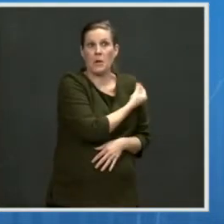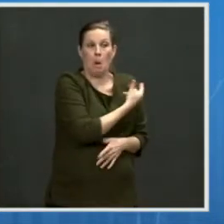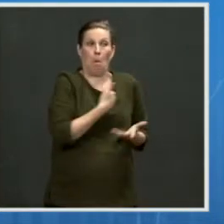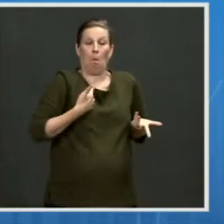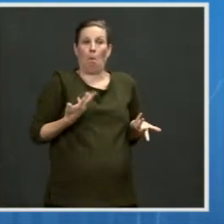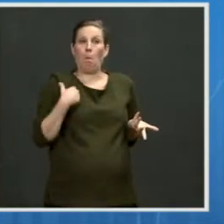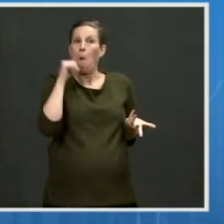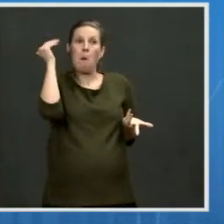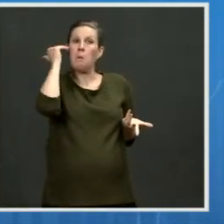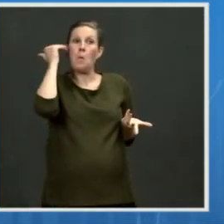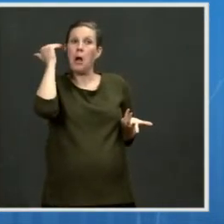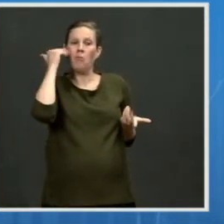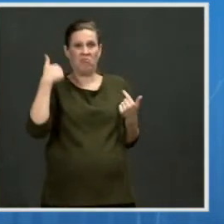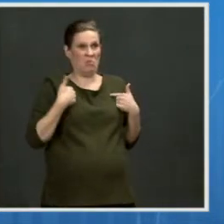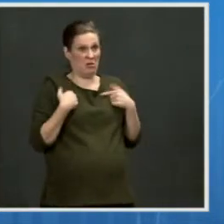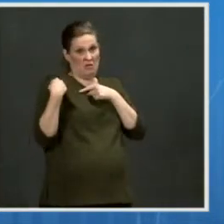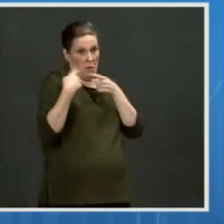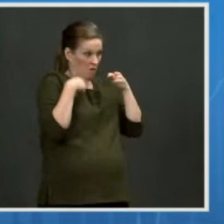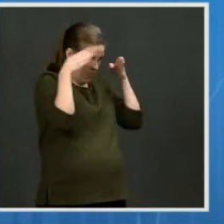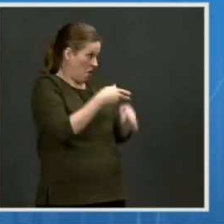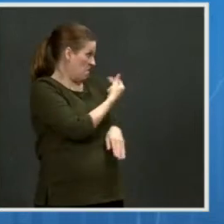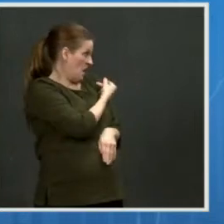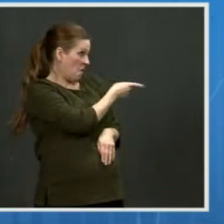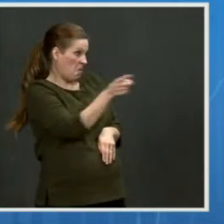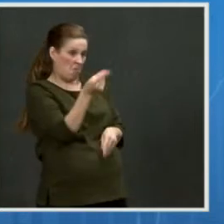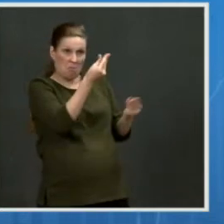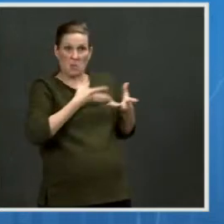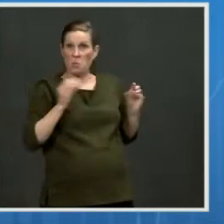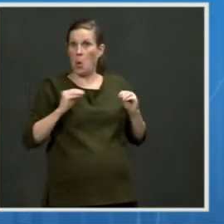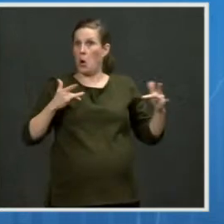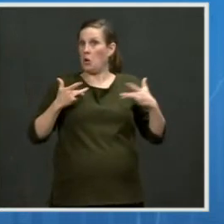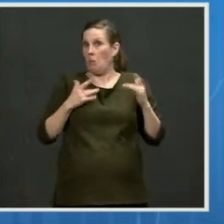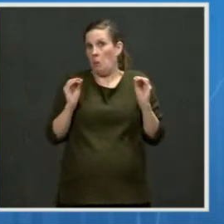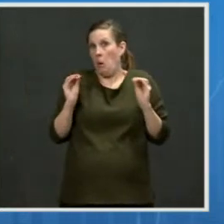getting people vaccinated. Let's go to the next question.